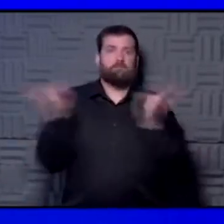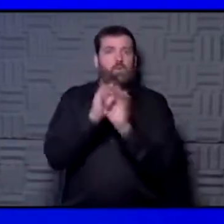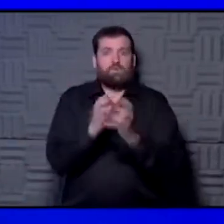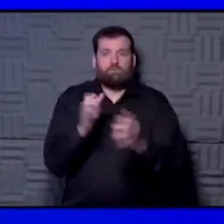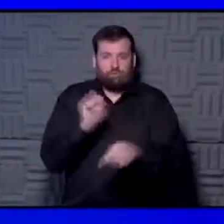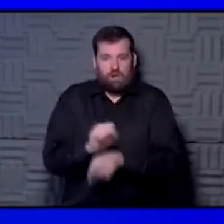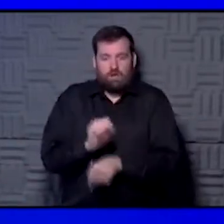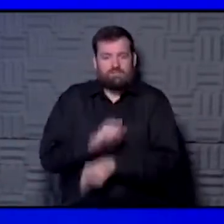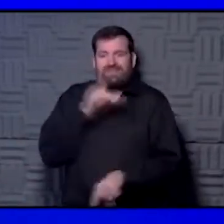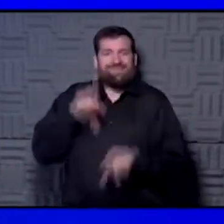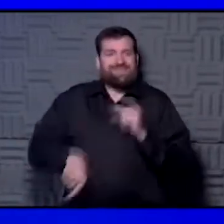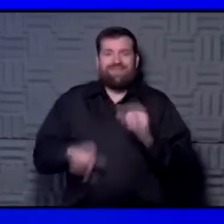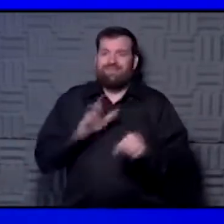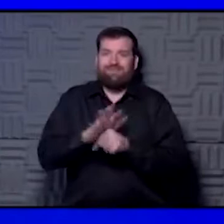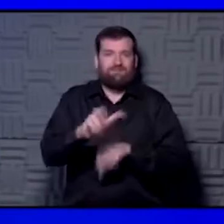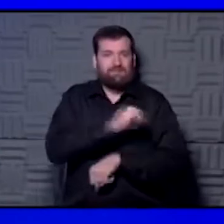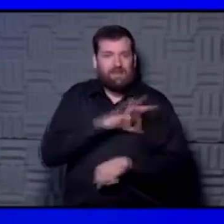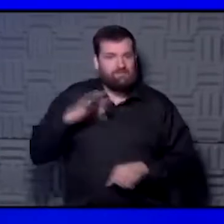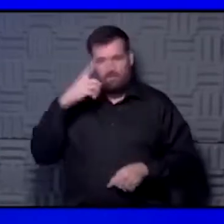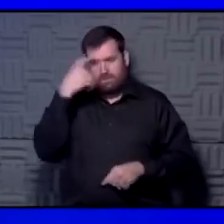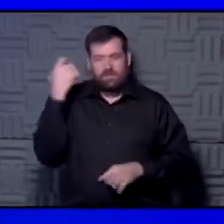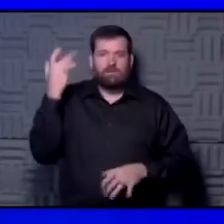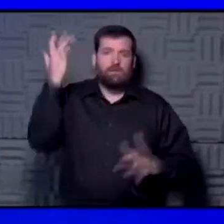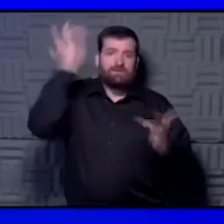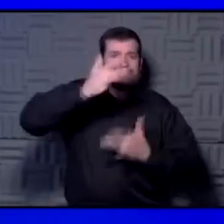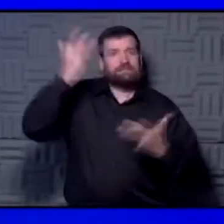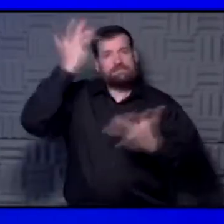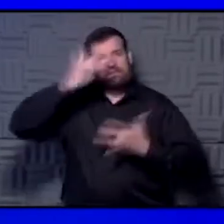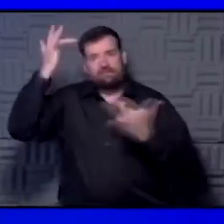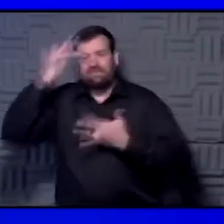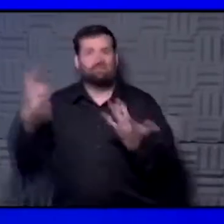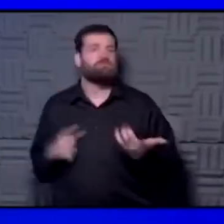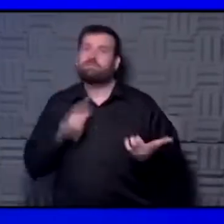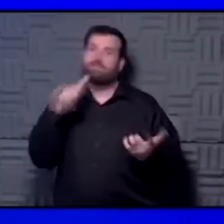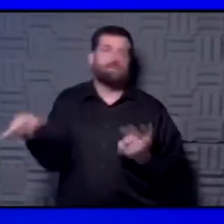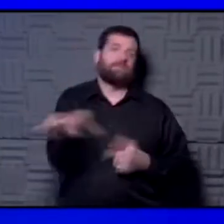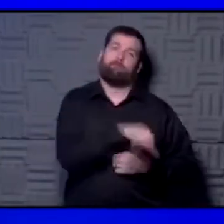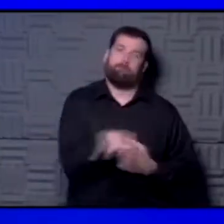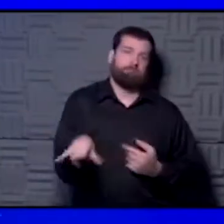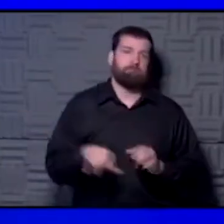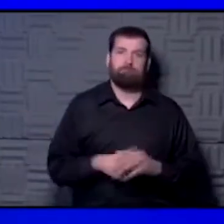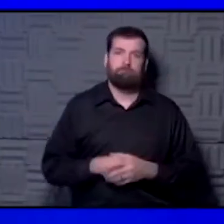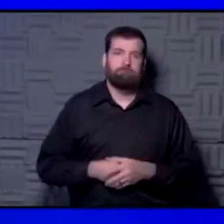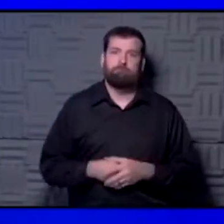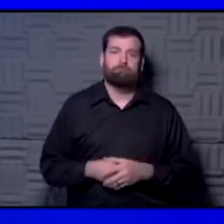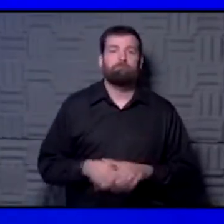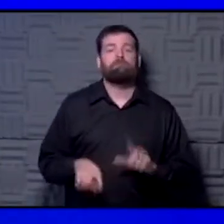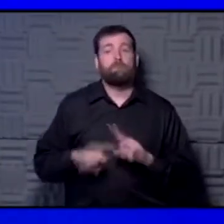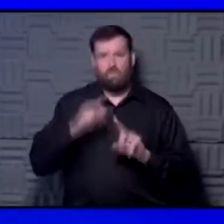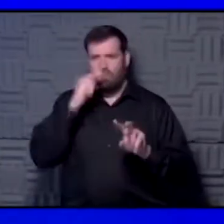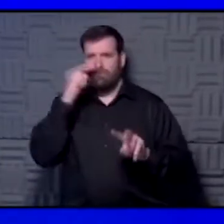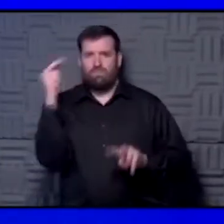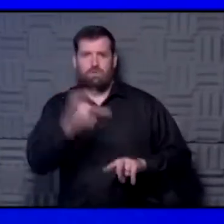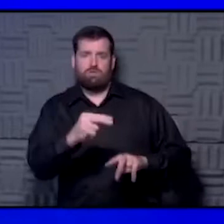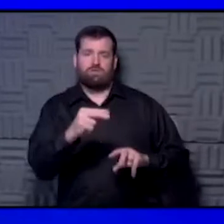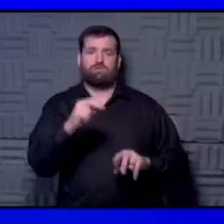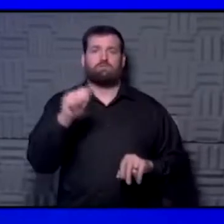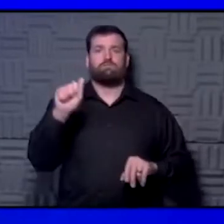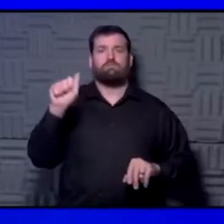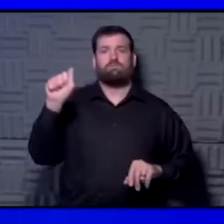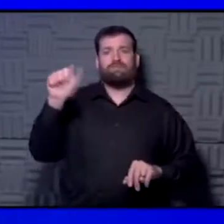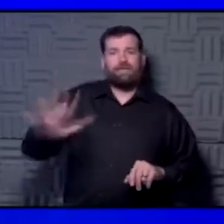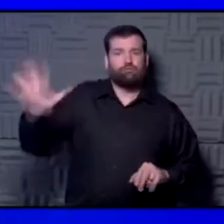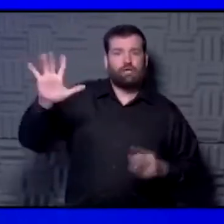to staff fully because people are out ill. But we should look at what happened in China and Asia with